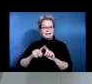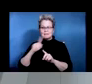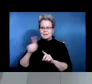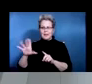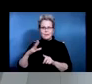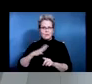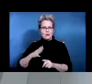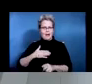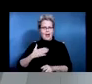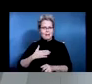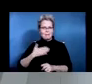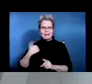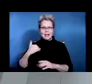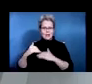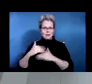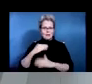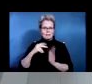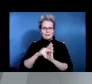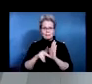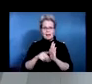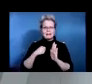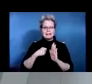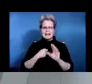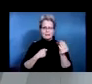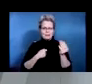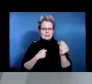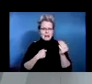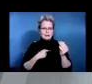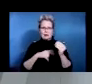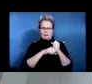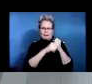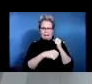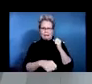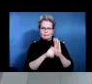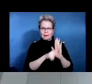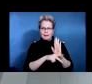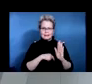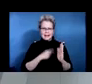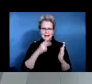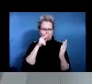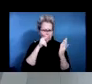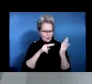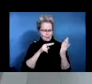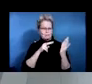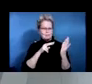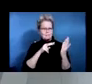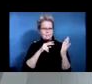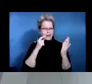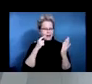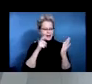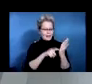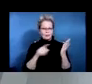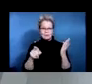the policy. And I'm reading through this very lengthy, complicated policy. And I find that this, the company offers a vocational rehab